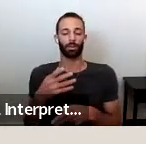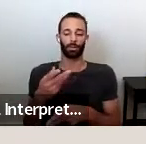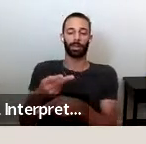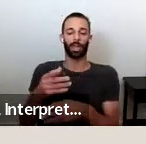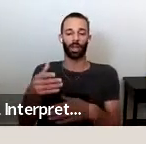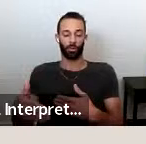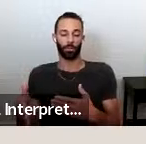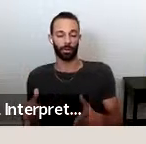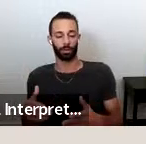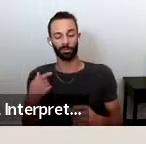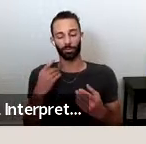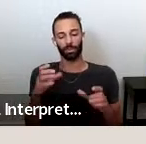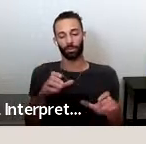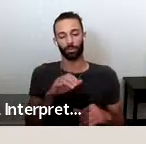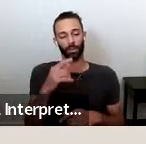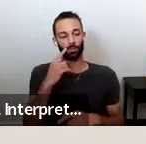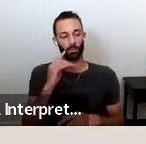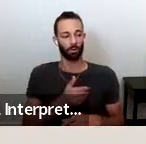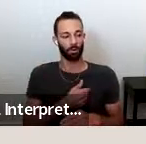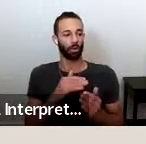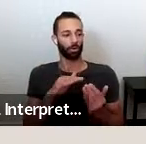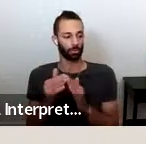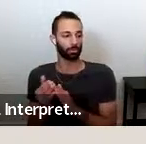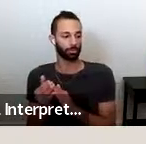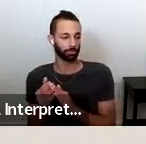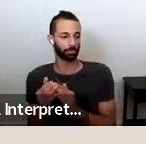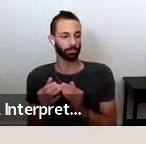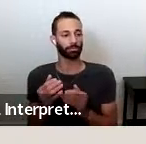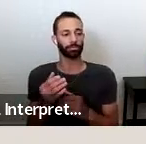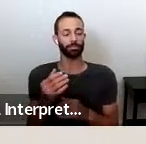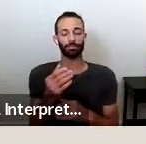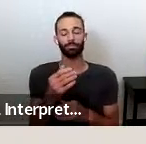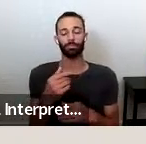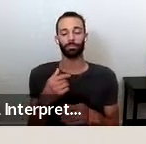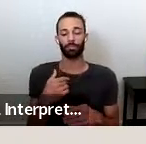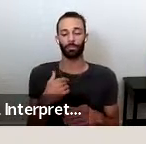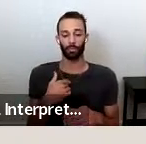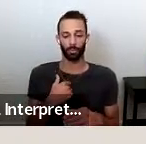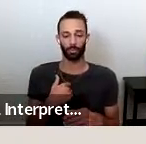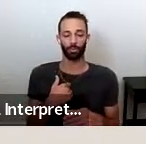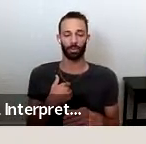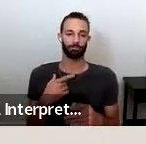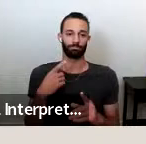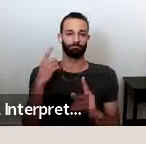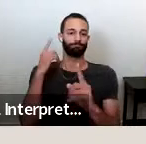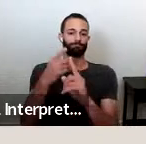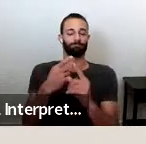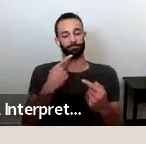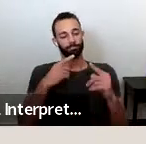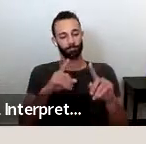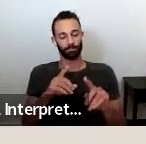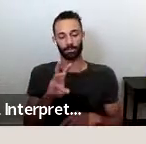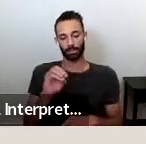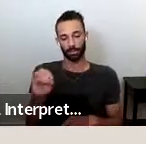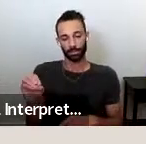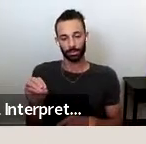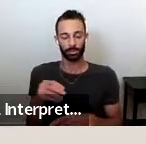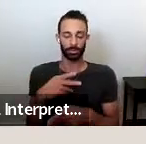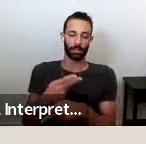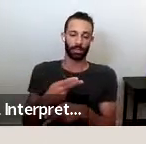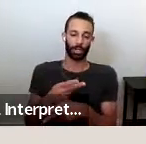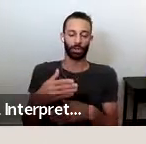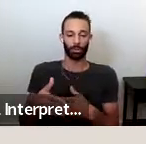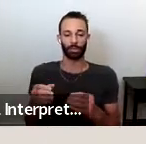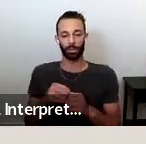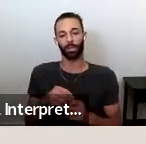now. And we actually met our goal this year of sending out 60 care packages to folks throughout Portland